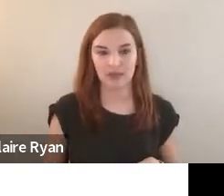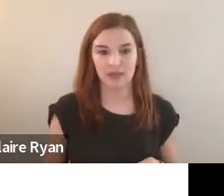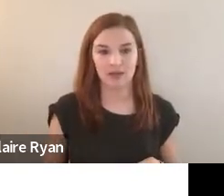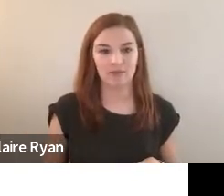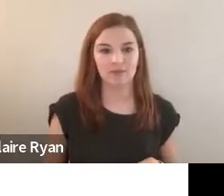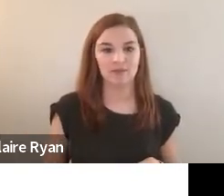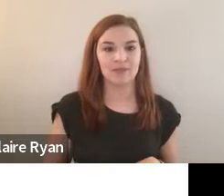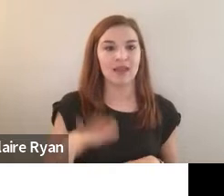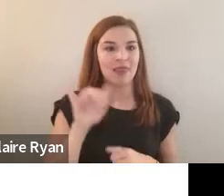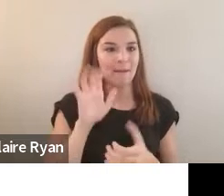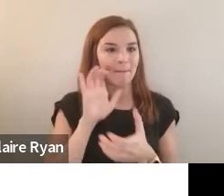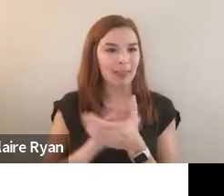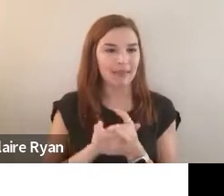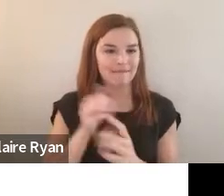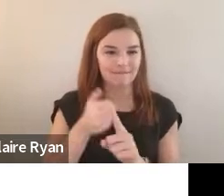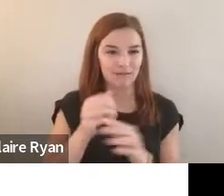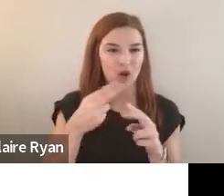sign language.